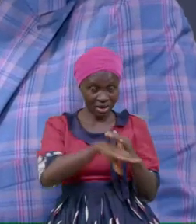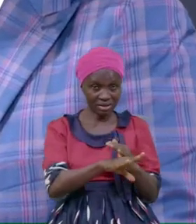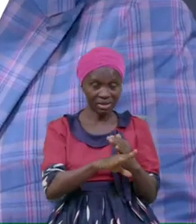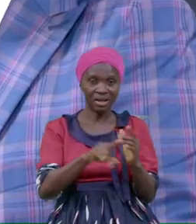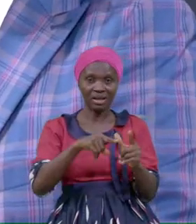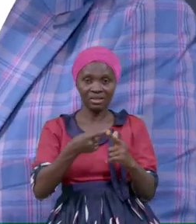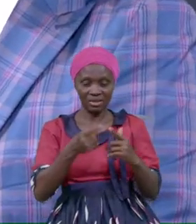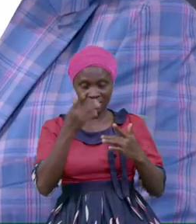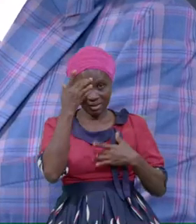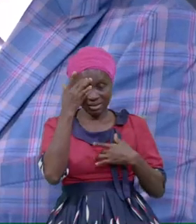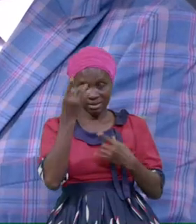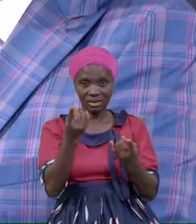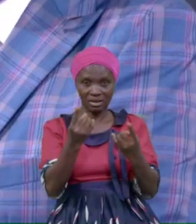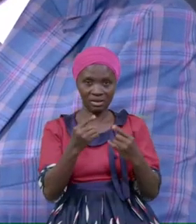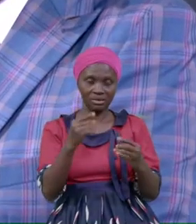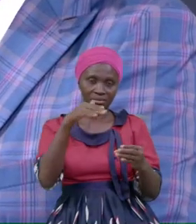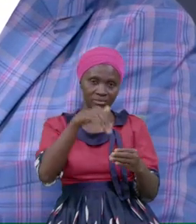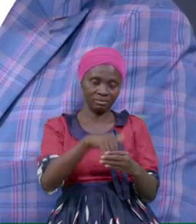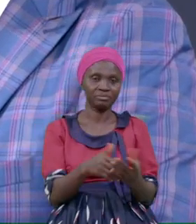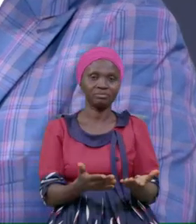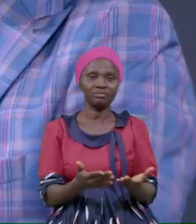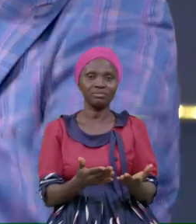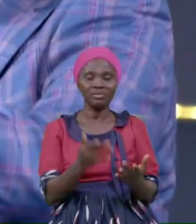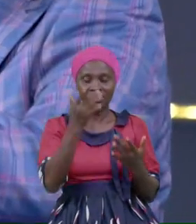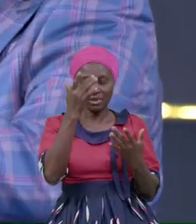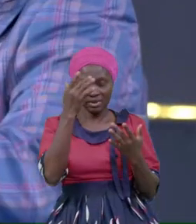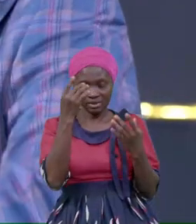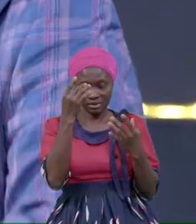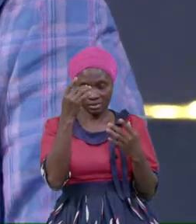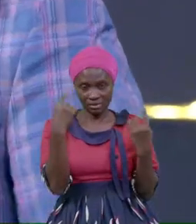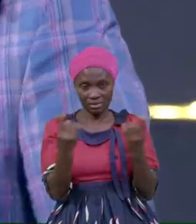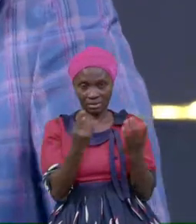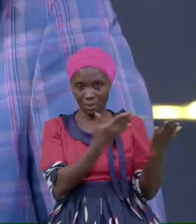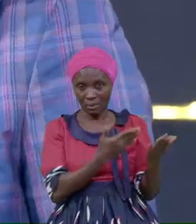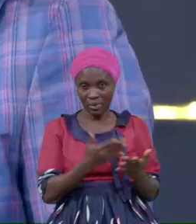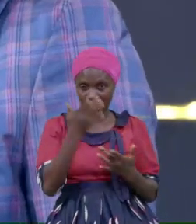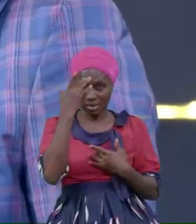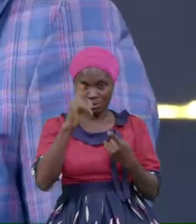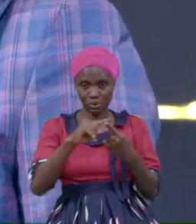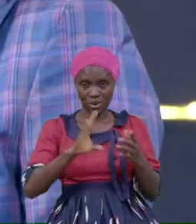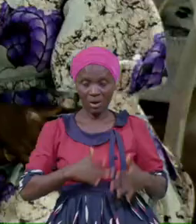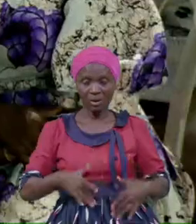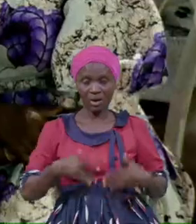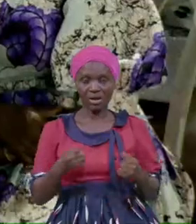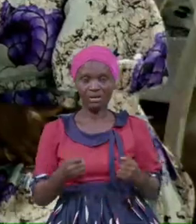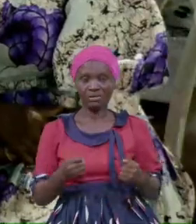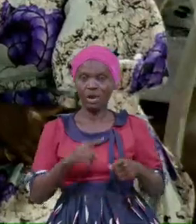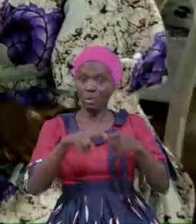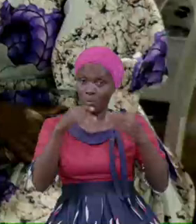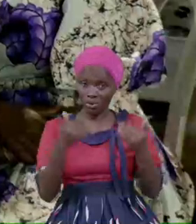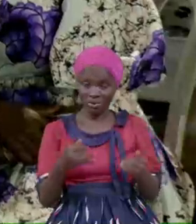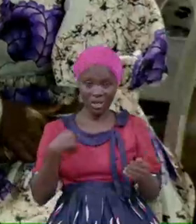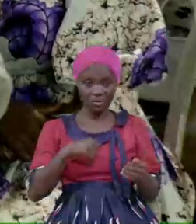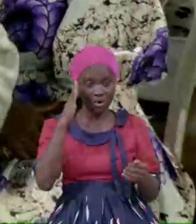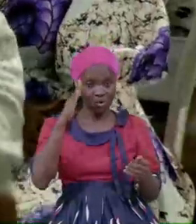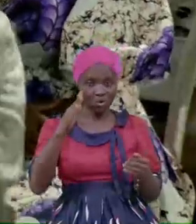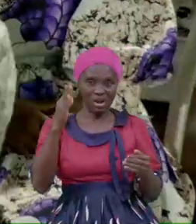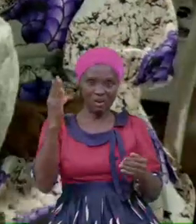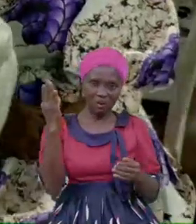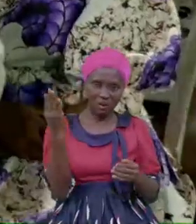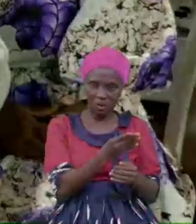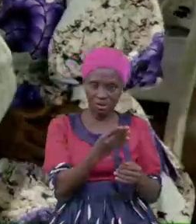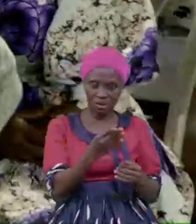the sicknesses into our lives. But now we're cutting that cord. And once you give